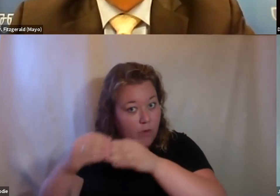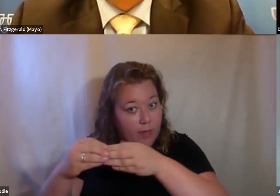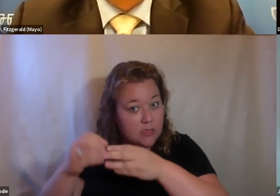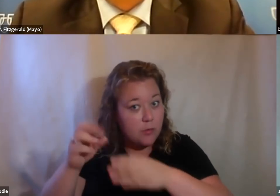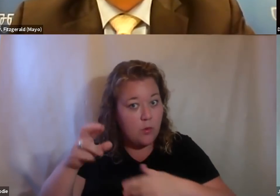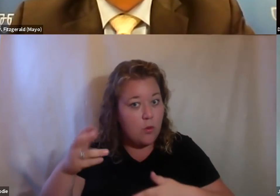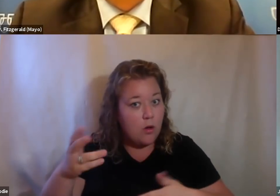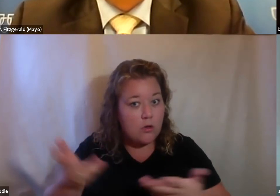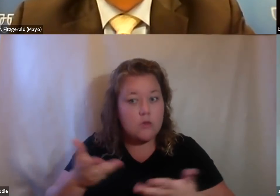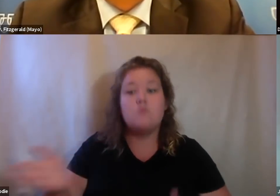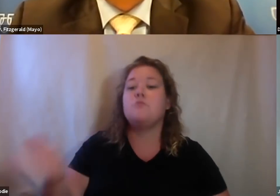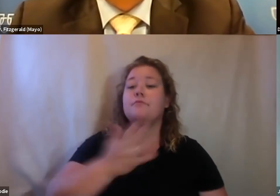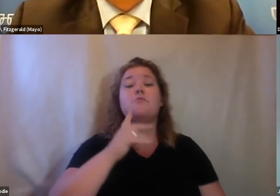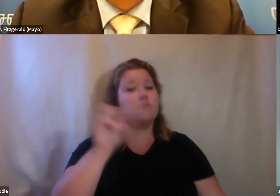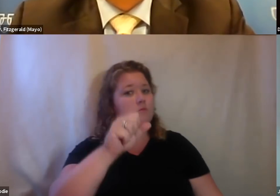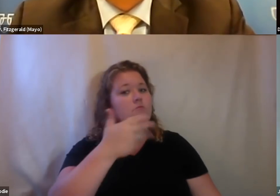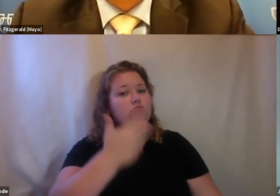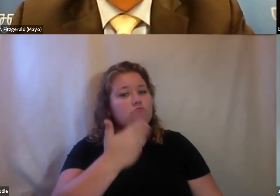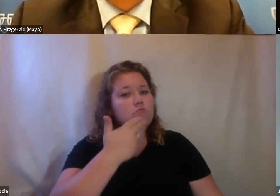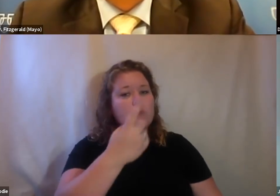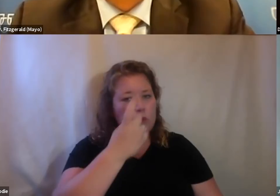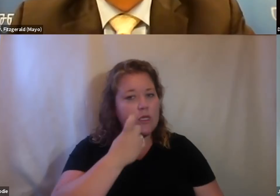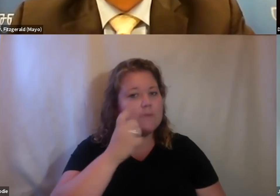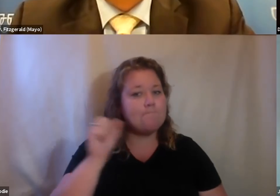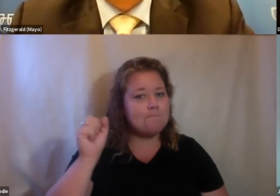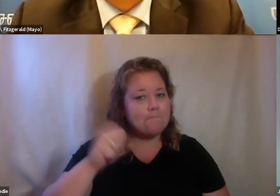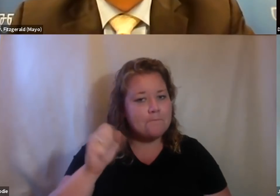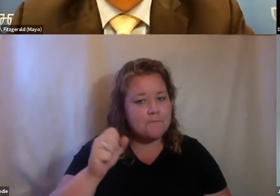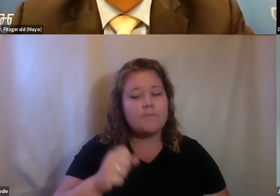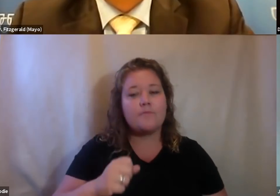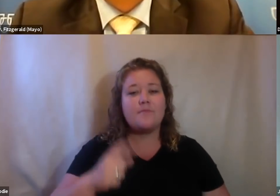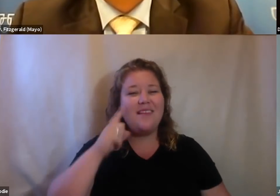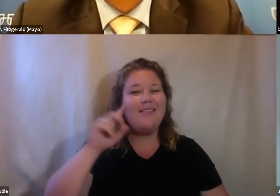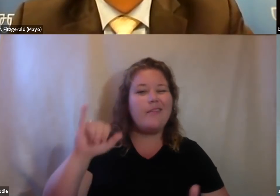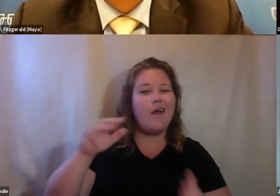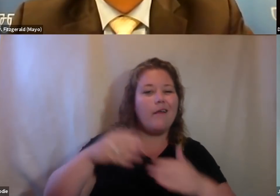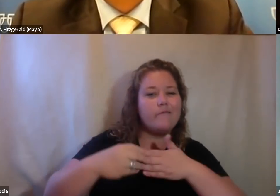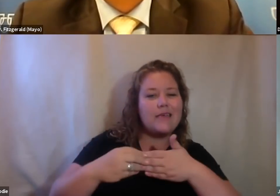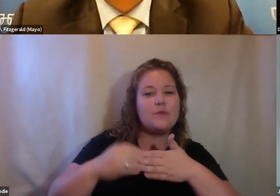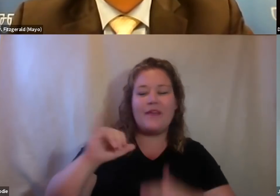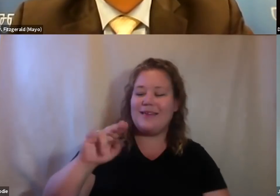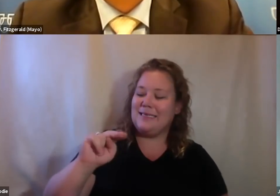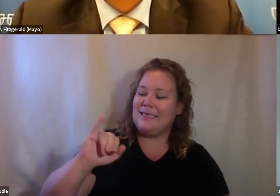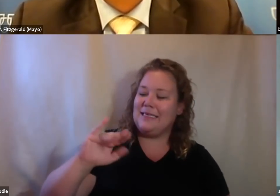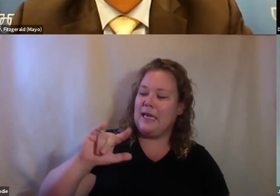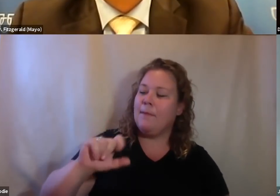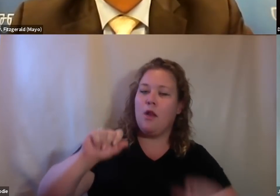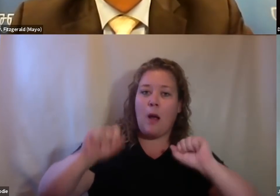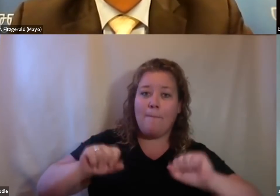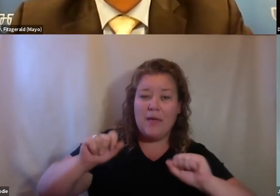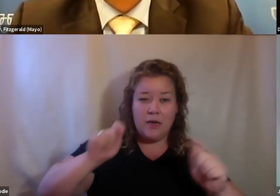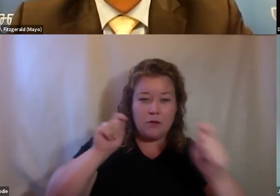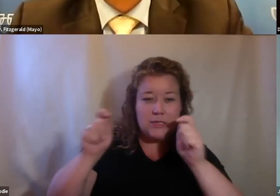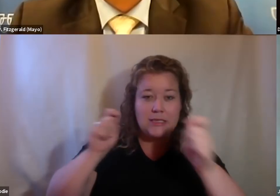Yeah, great question. So I think it's nimble in a couple of different ways. Number one, and probably